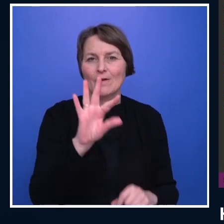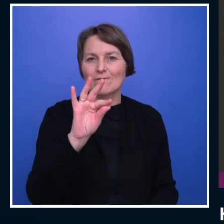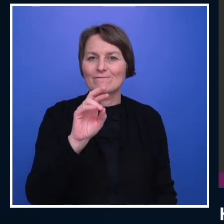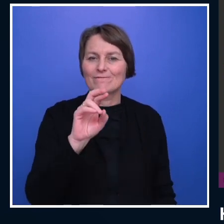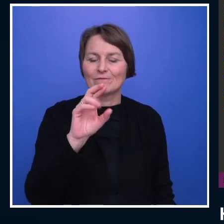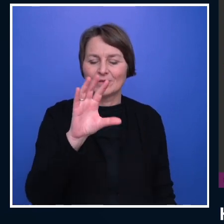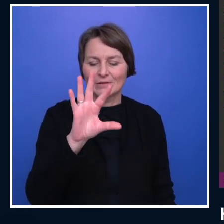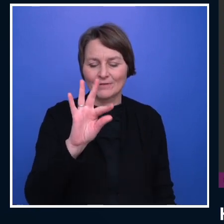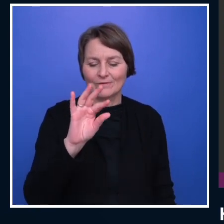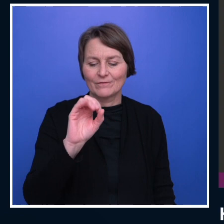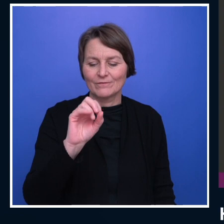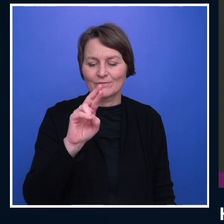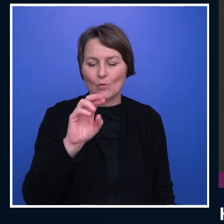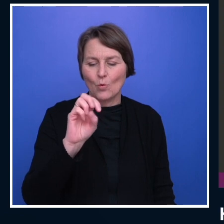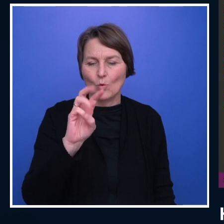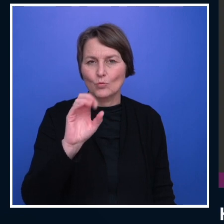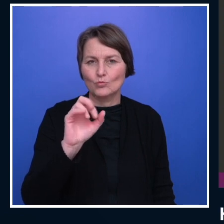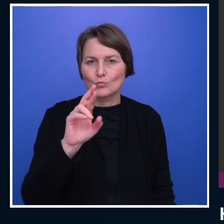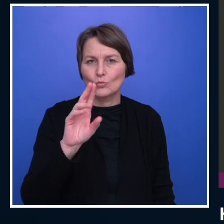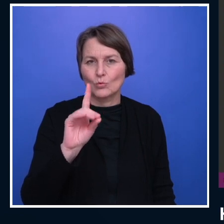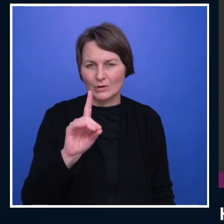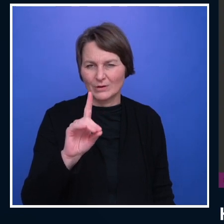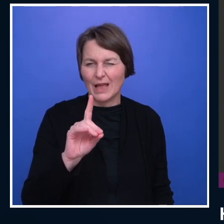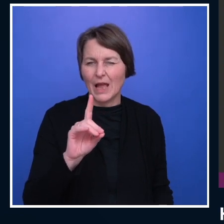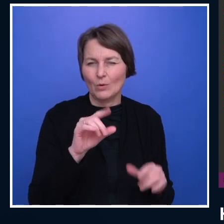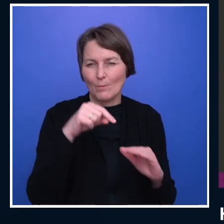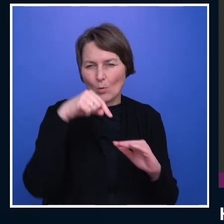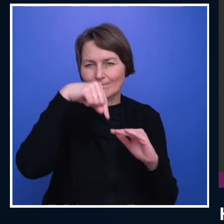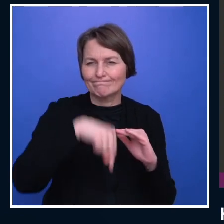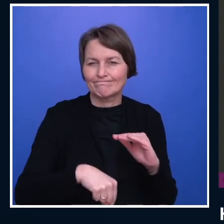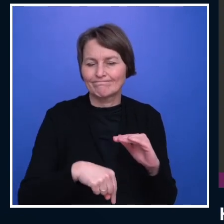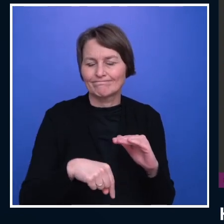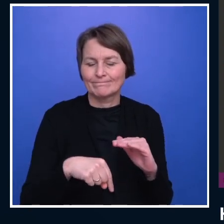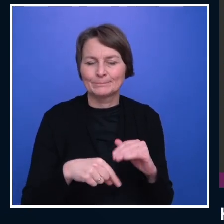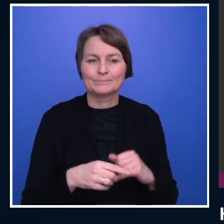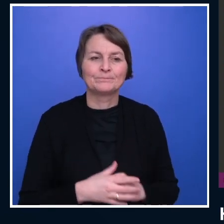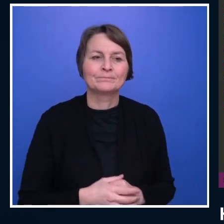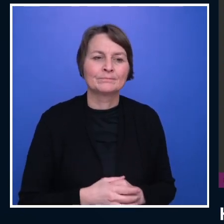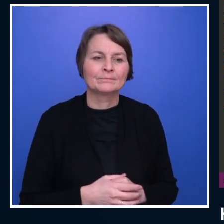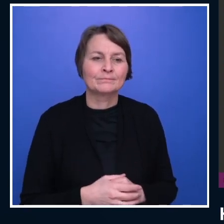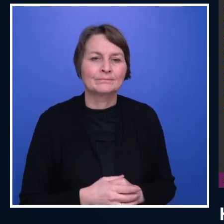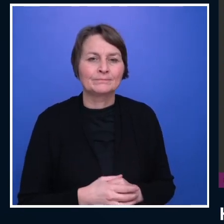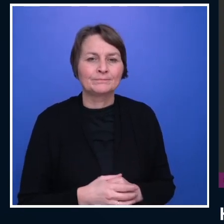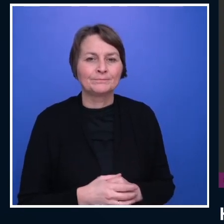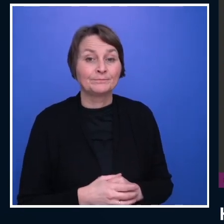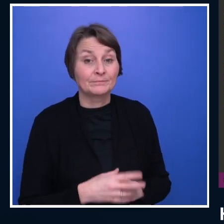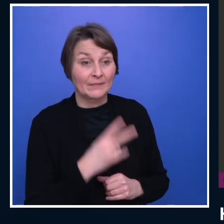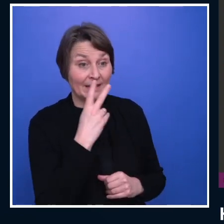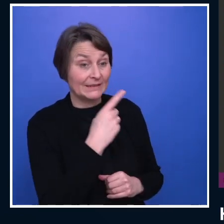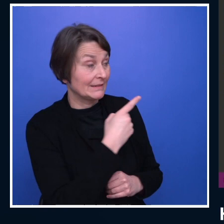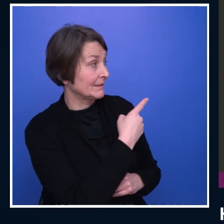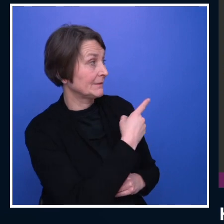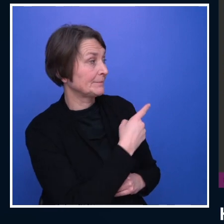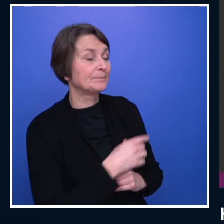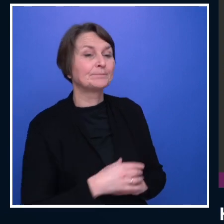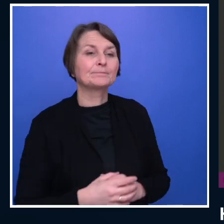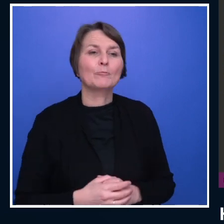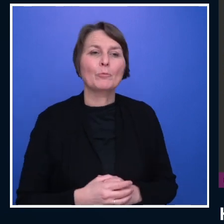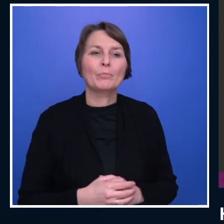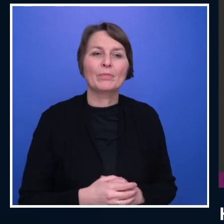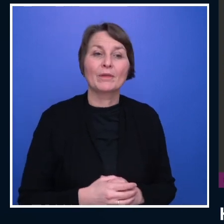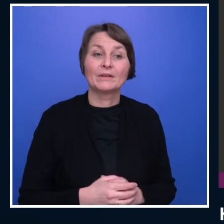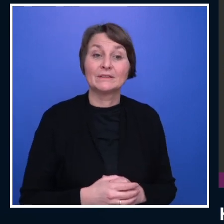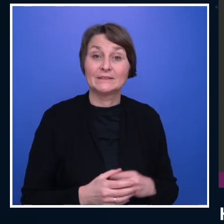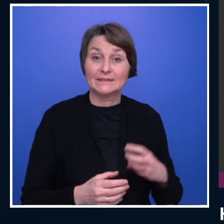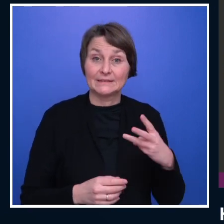answer a couple of the questions from the chat. This issue here, there is Hanselman.com,